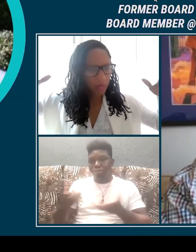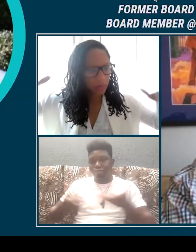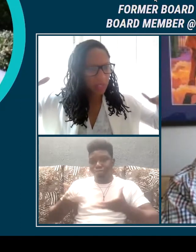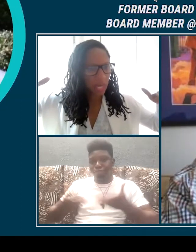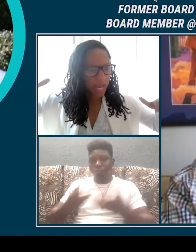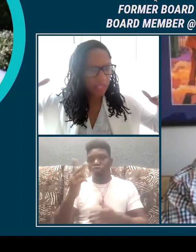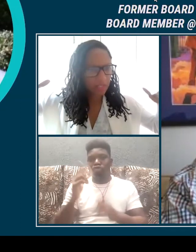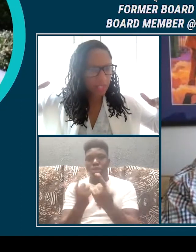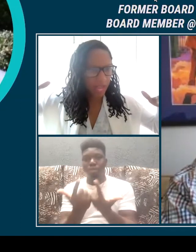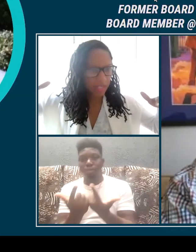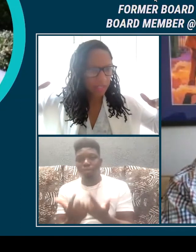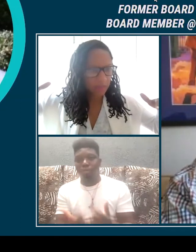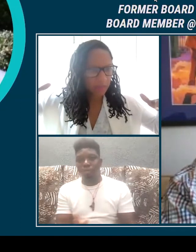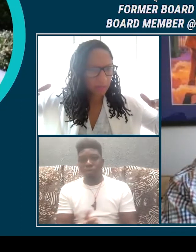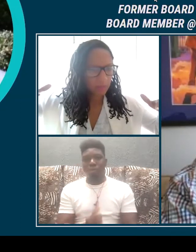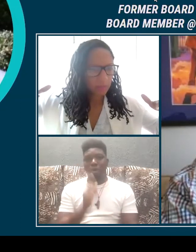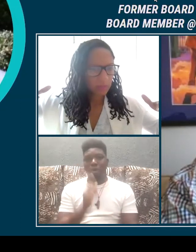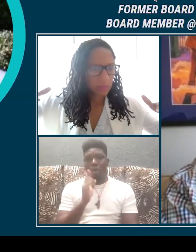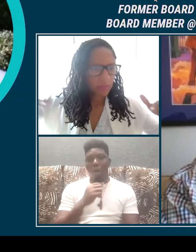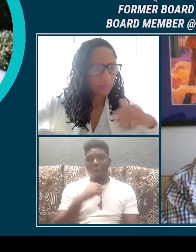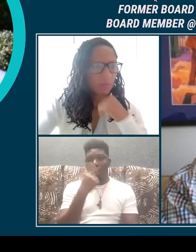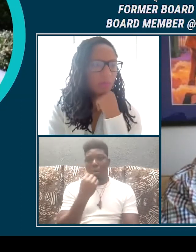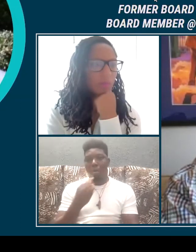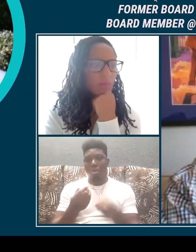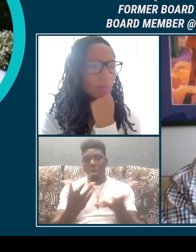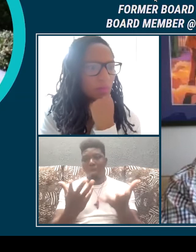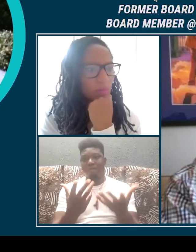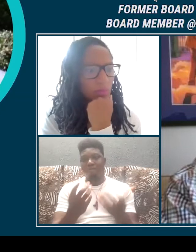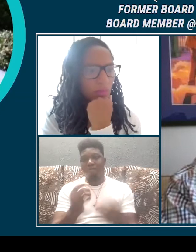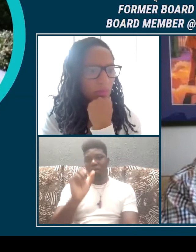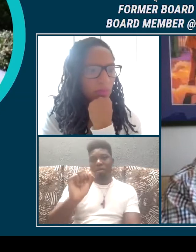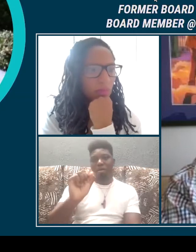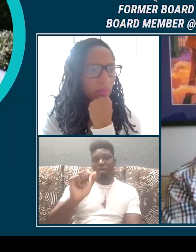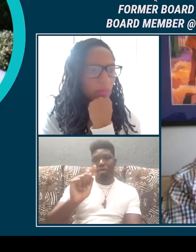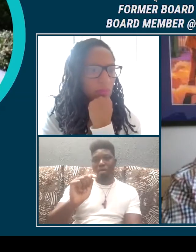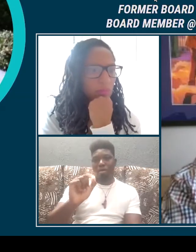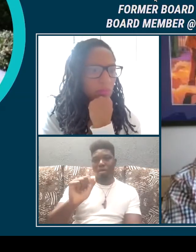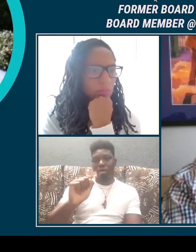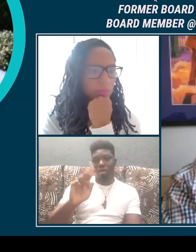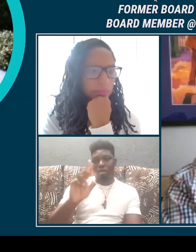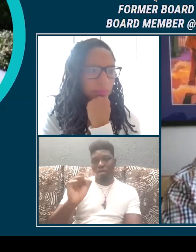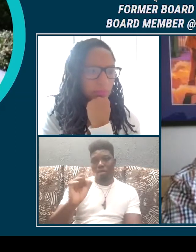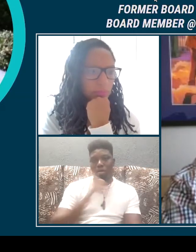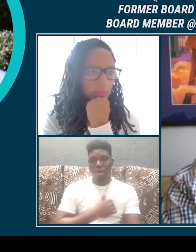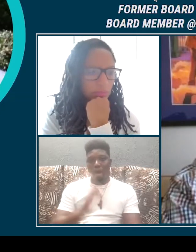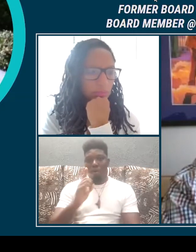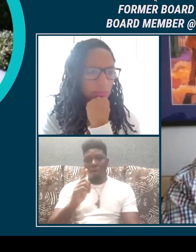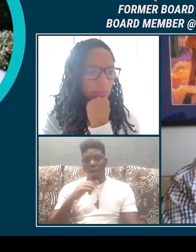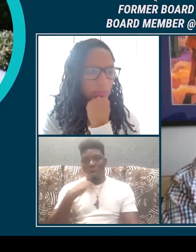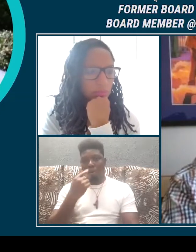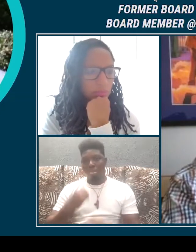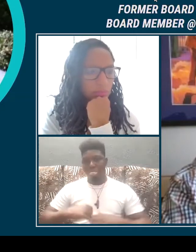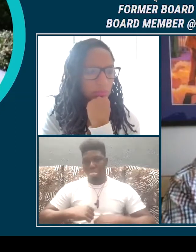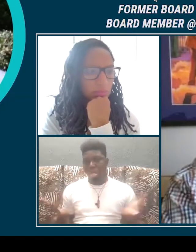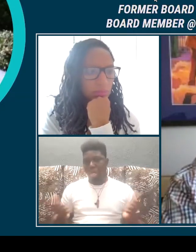and one who's denied status. Yeah, that's a great question. I don't know, in my experience, that I